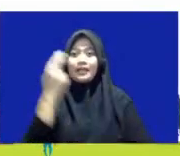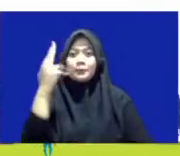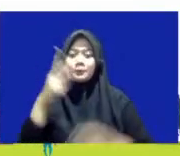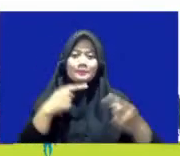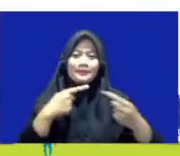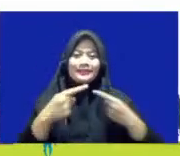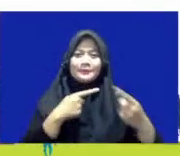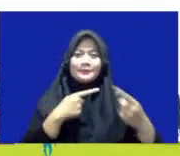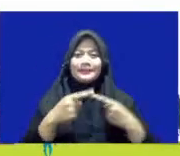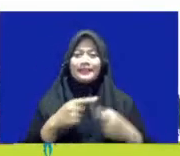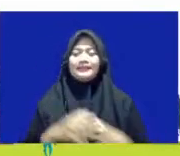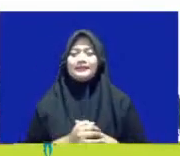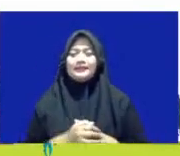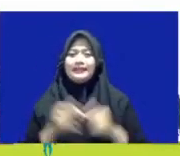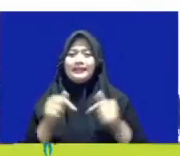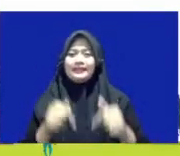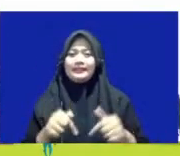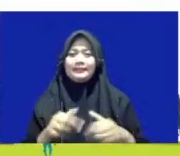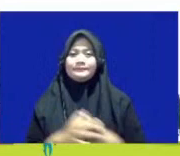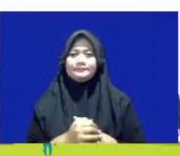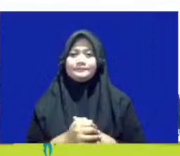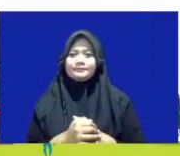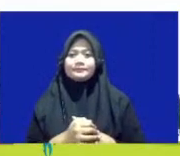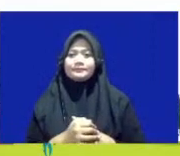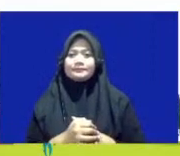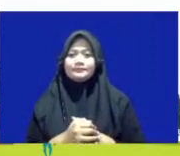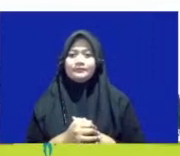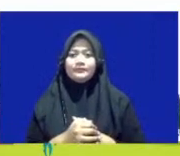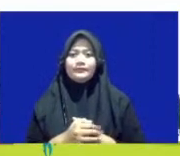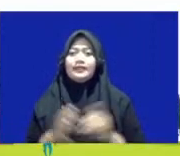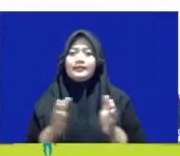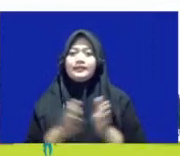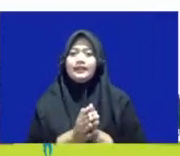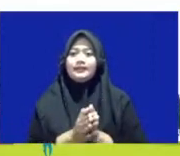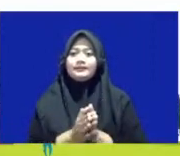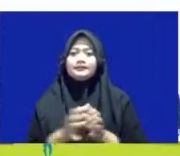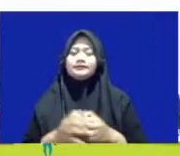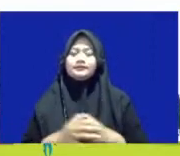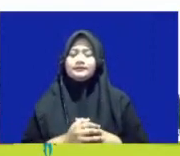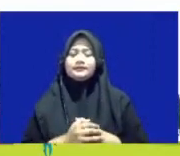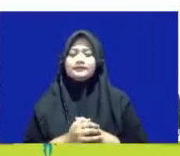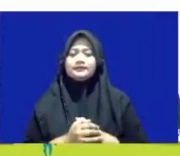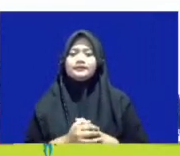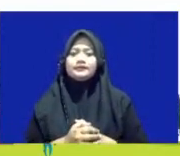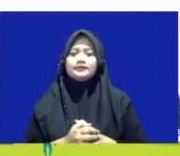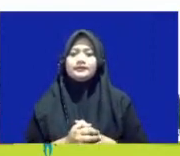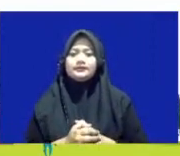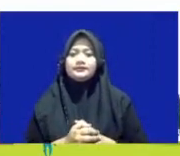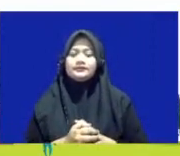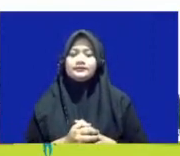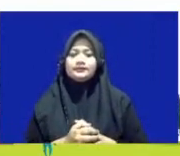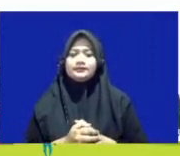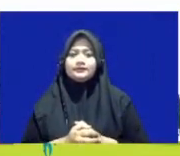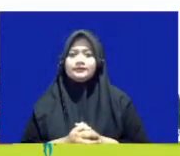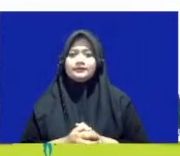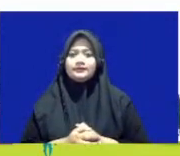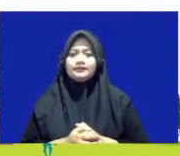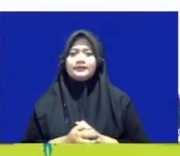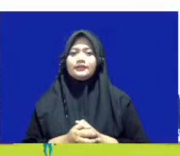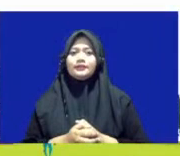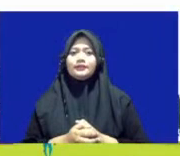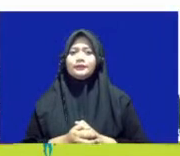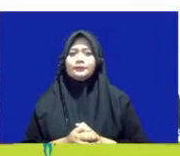about forecast-based financing. Early warning, early action is always a concern in our disaster management.